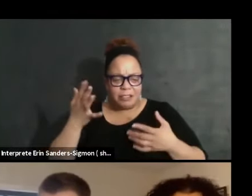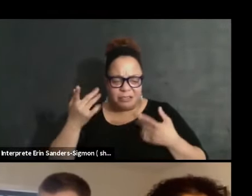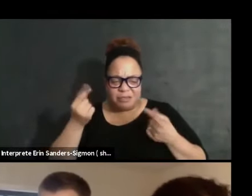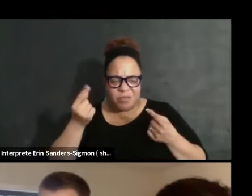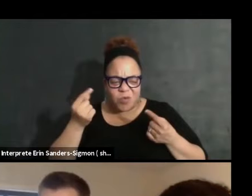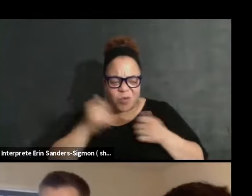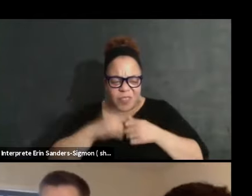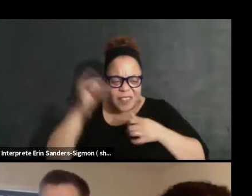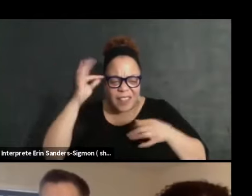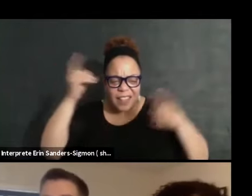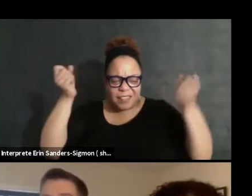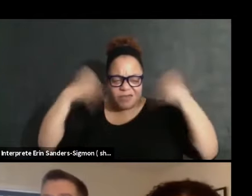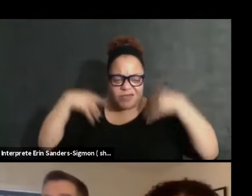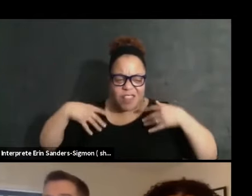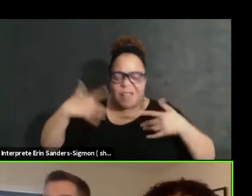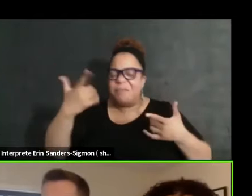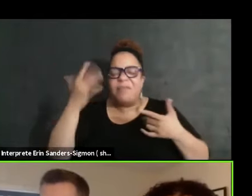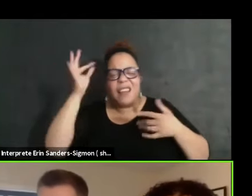feeling that.